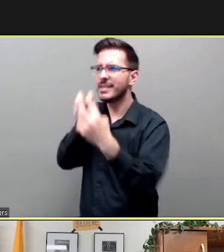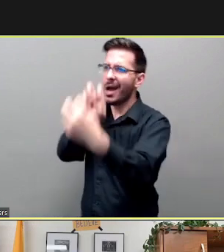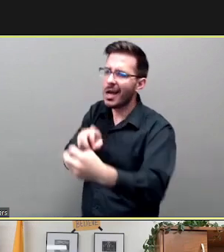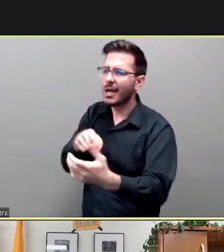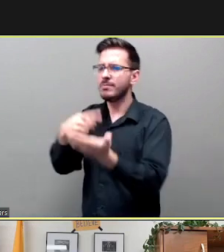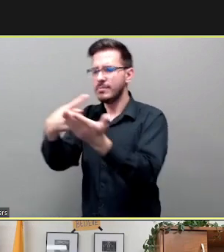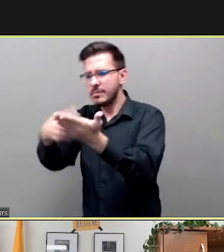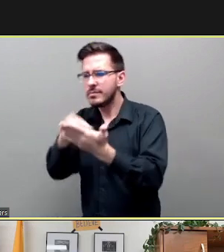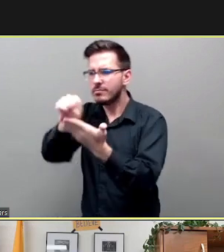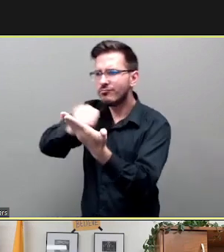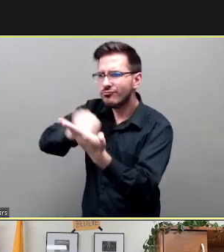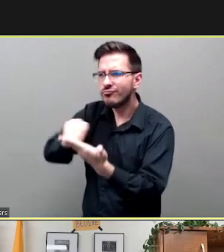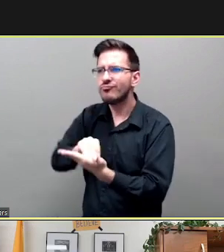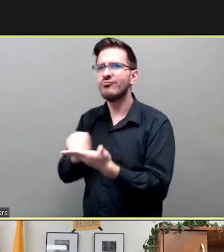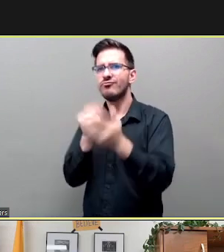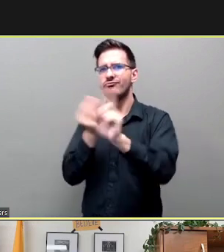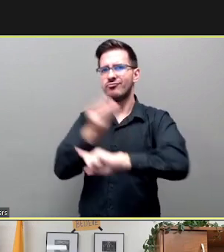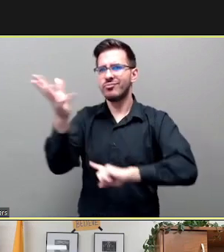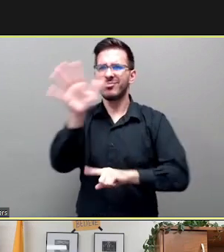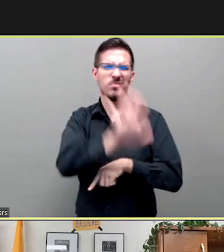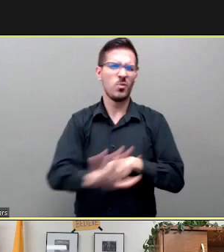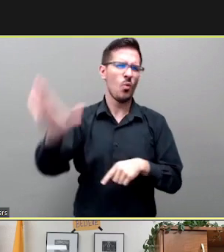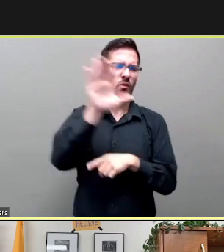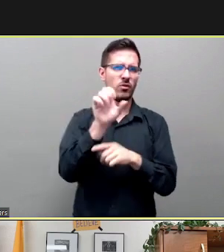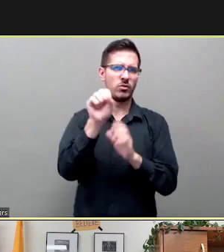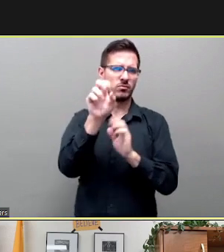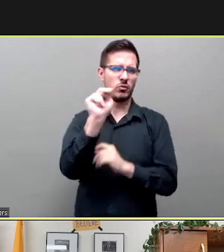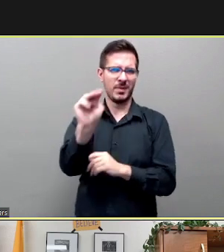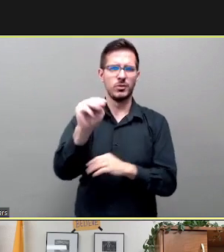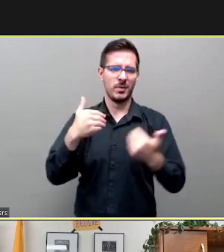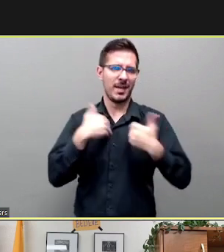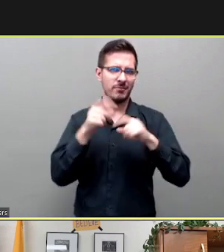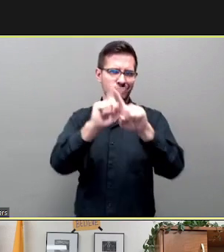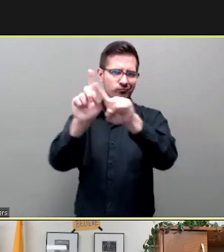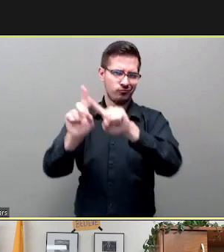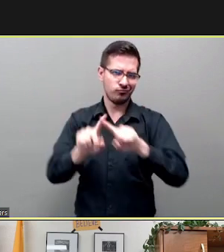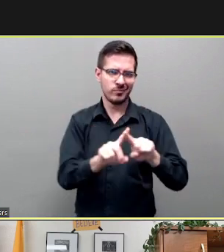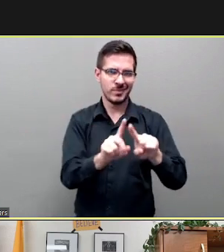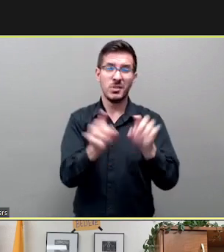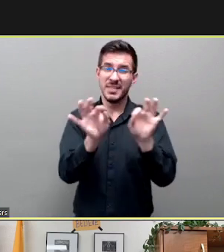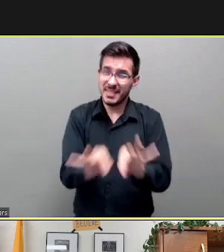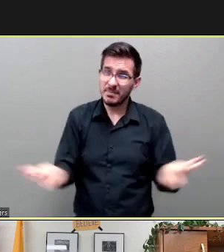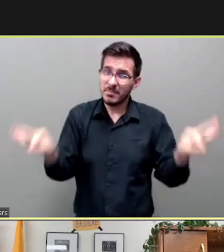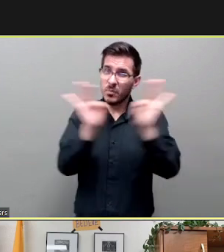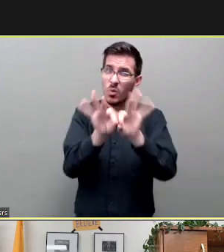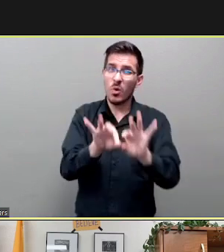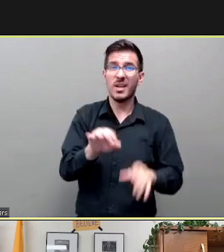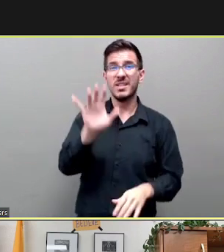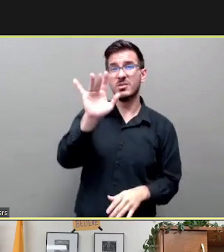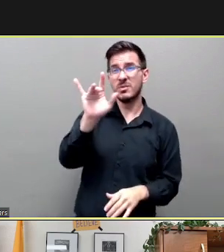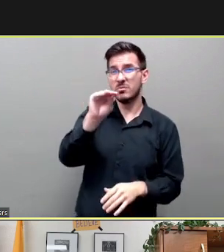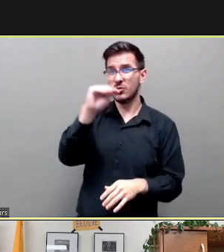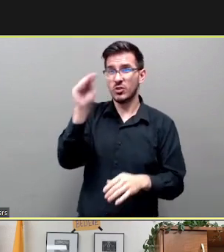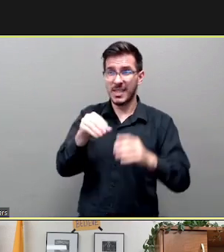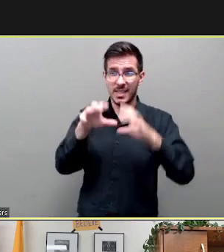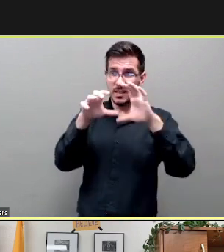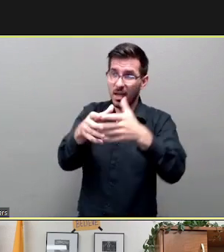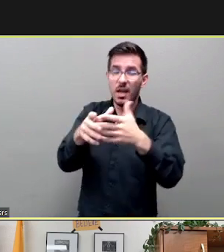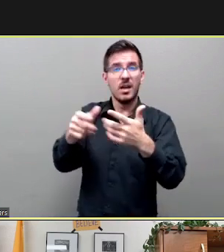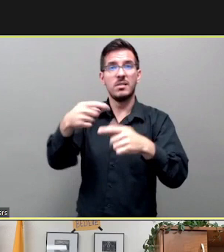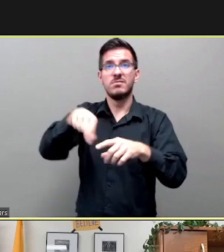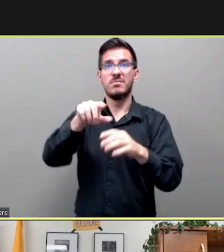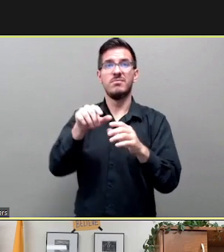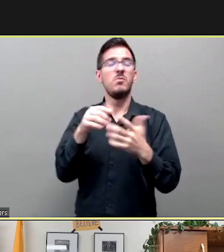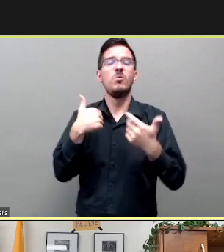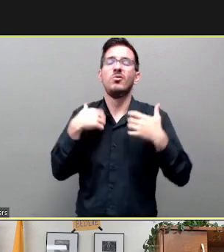state to have your application processed. Really important, a quarter of our population. We don't want anyone to go hungry.